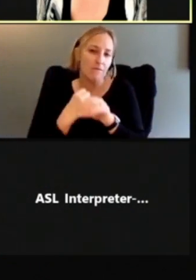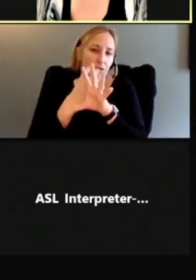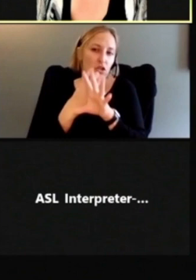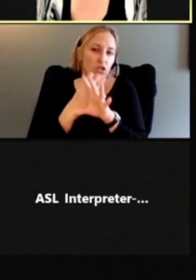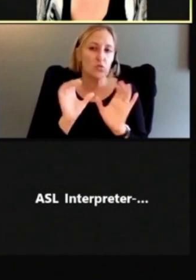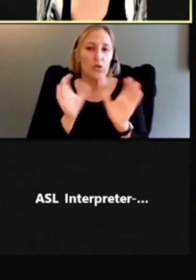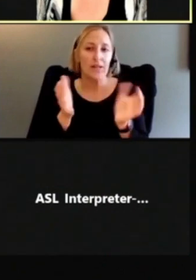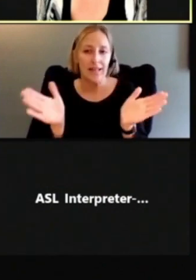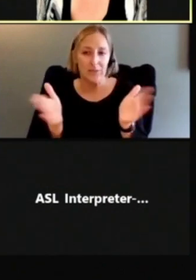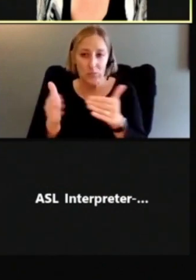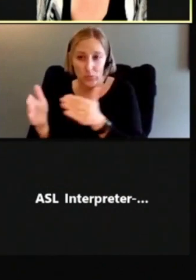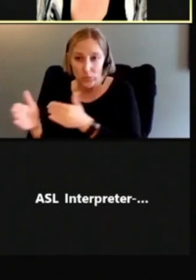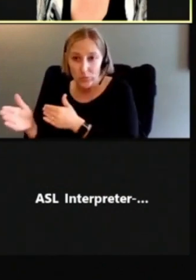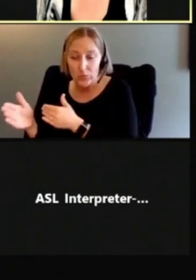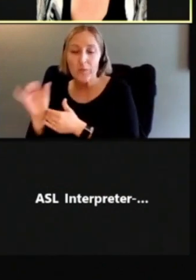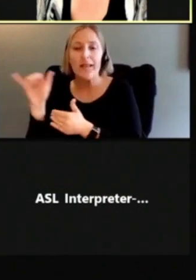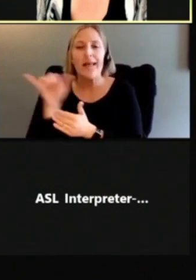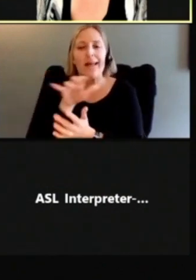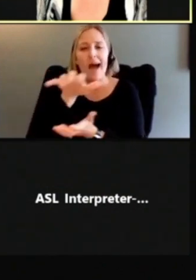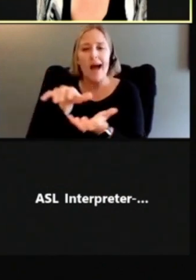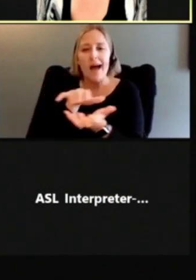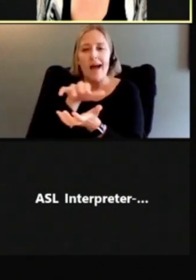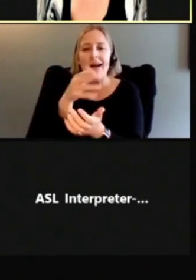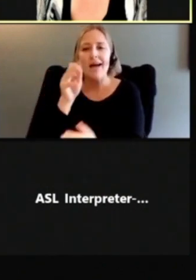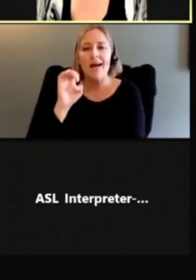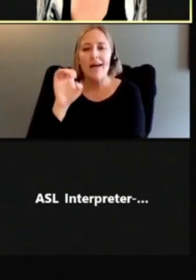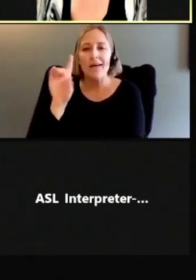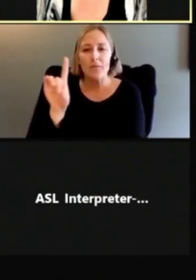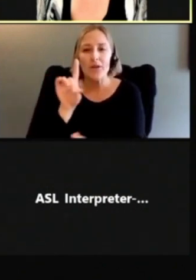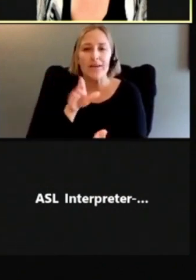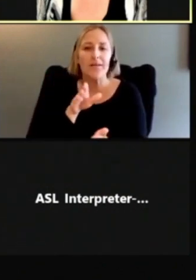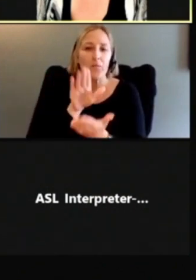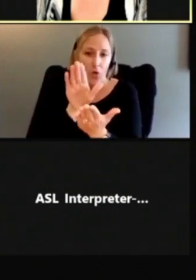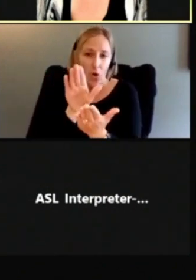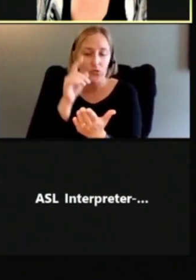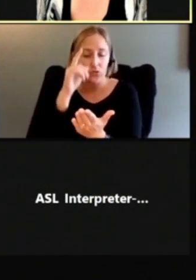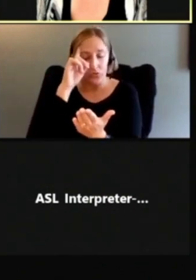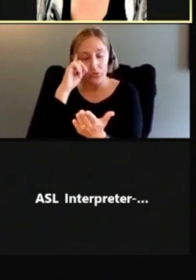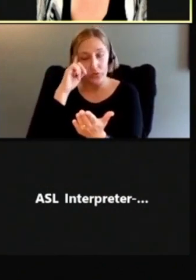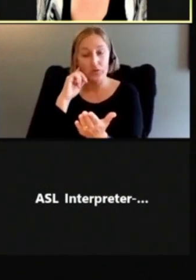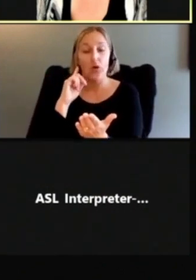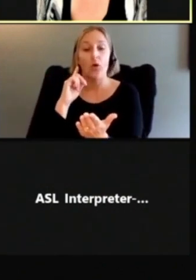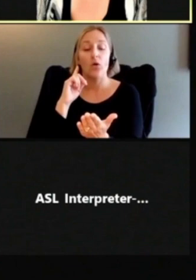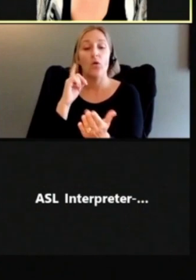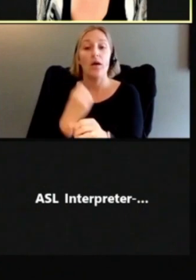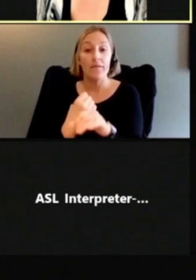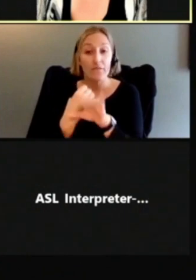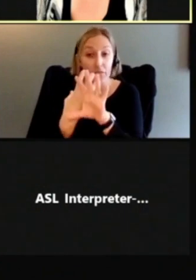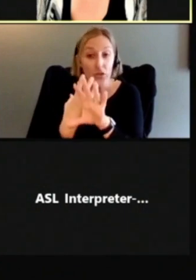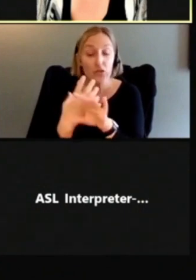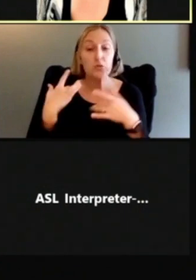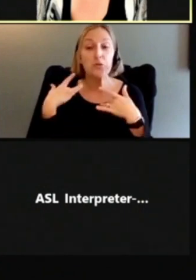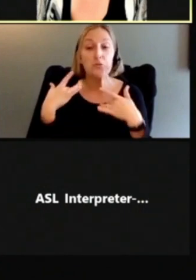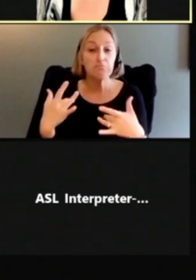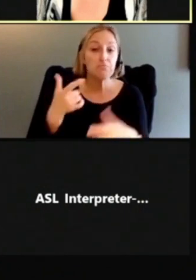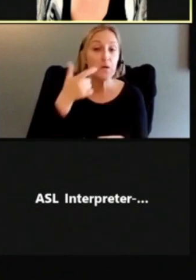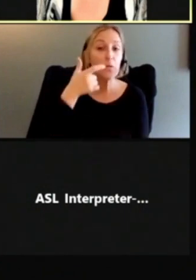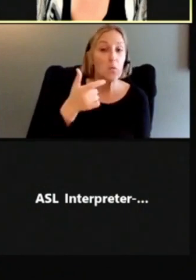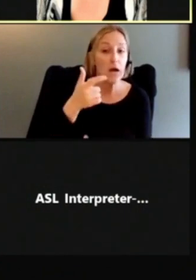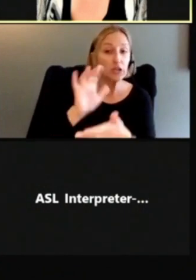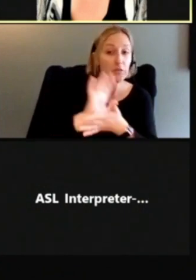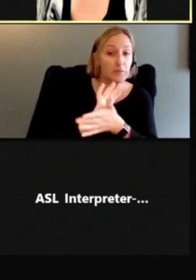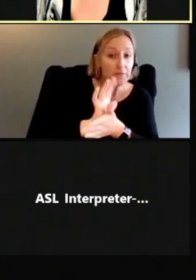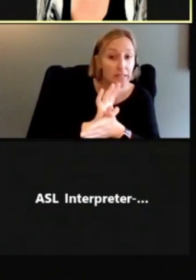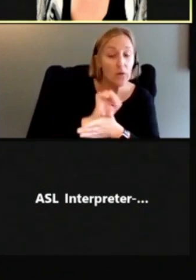will kind of have like a hybrid approach. So in the virtual classrooms, they'll be watching videos, or